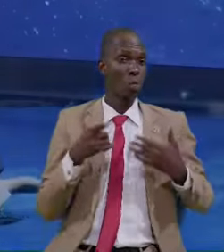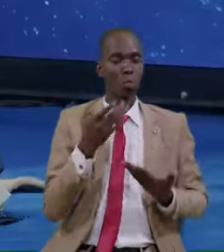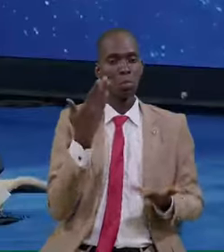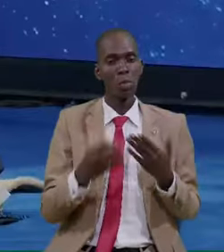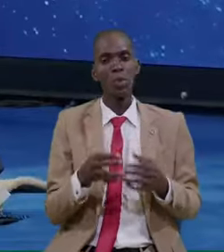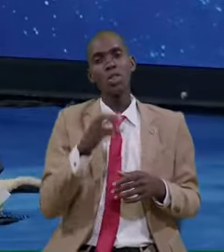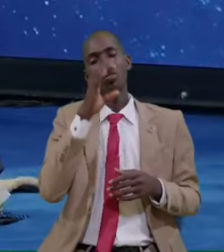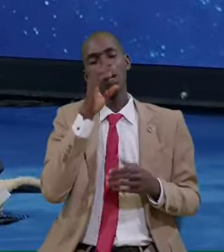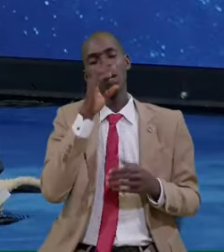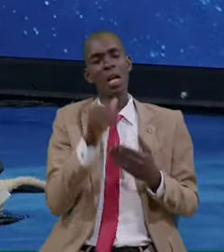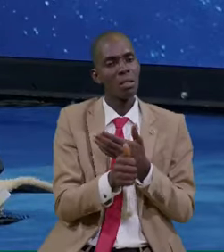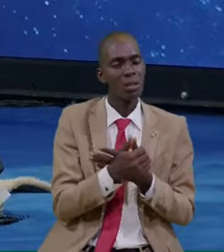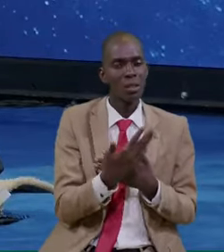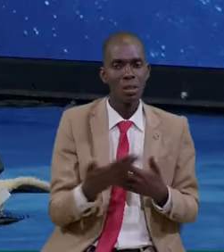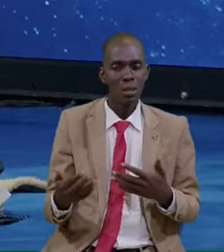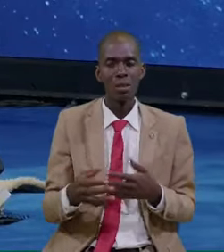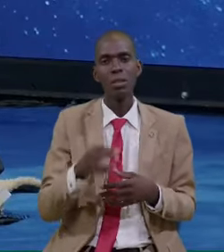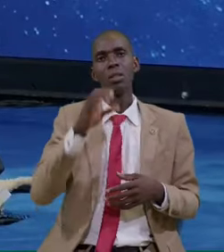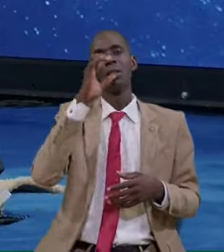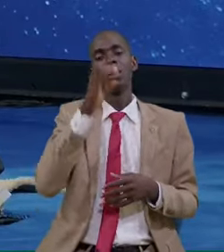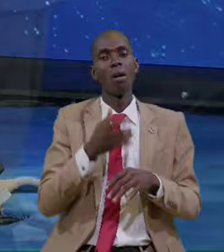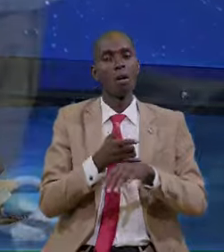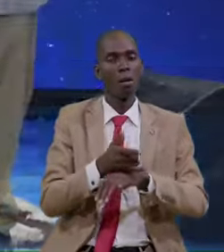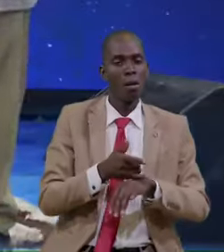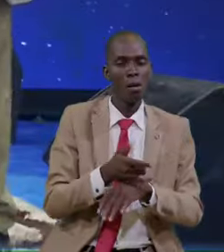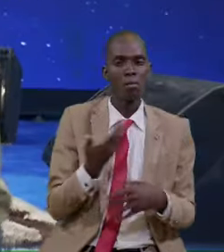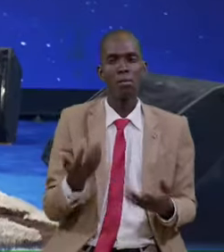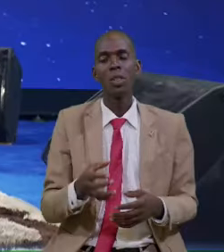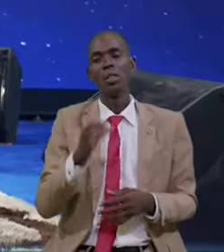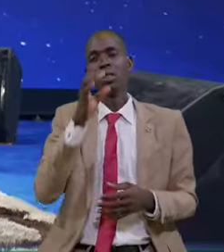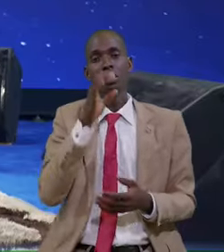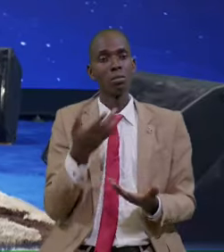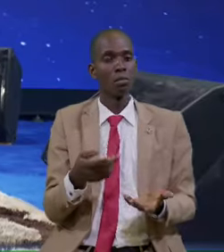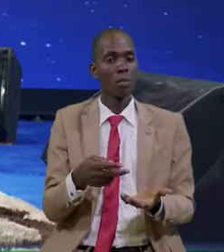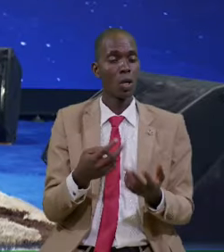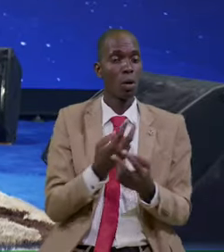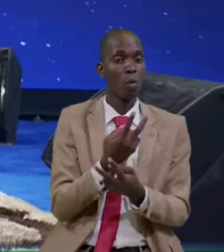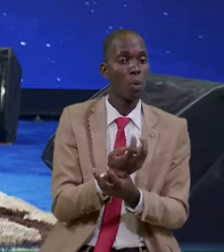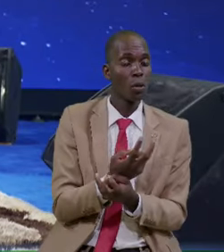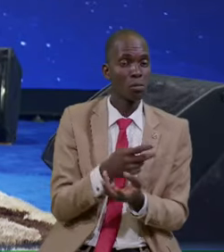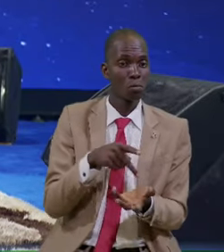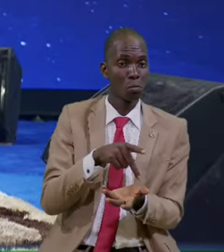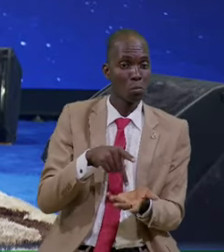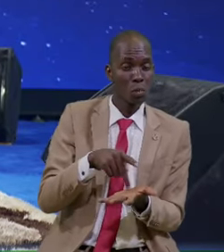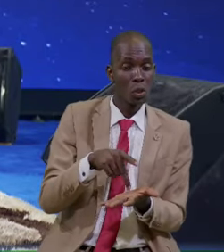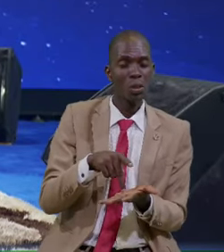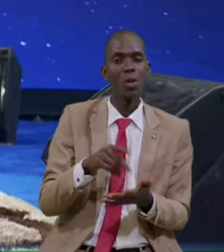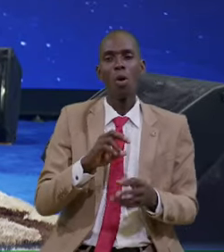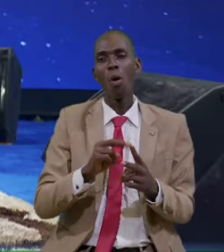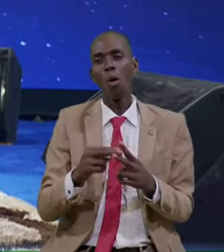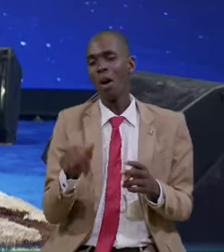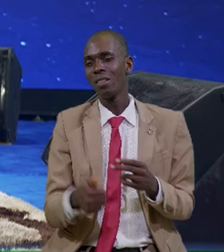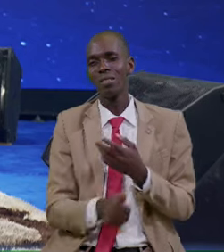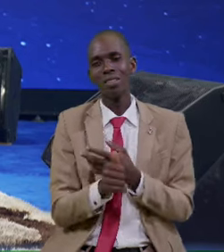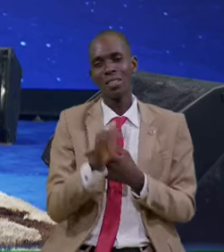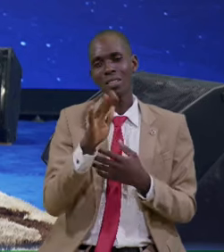things. You've been drinking alcohol. You've been drinking poison. And the drinking of those deadly things, they bring